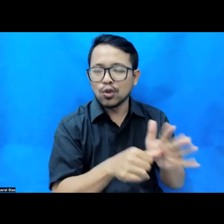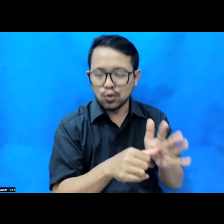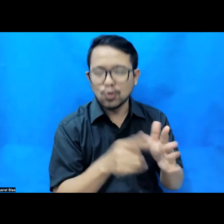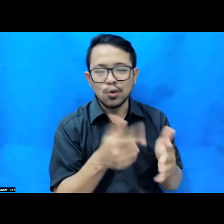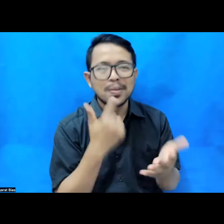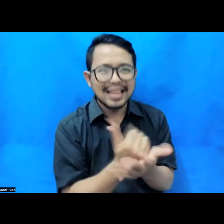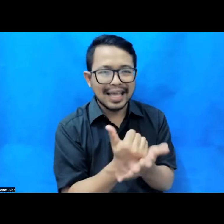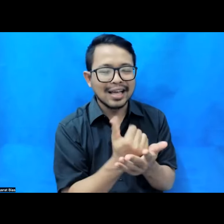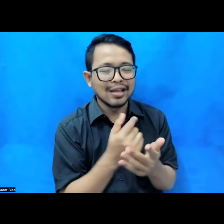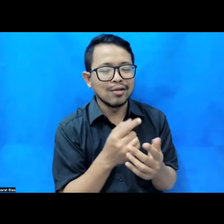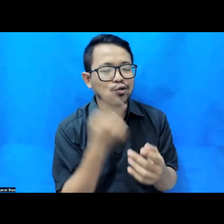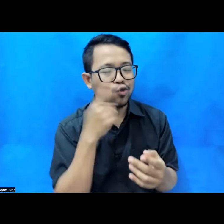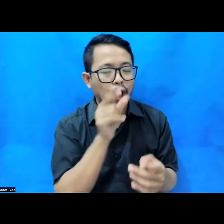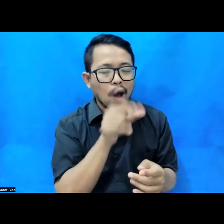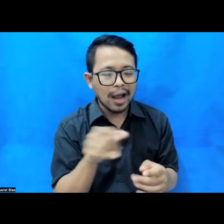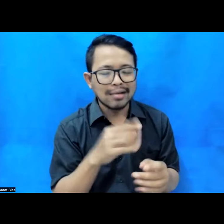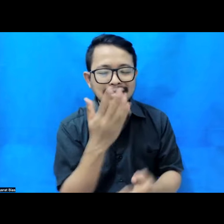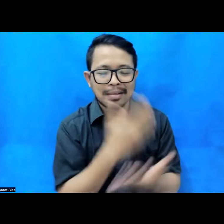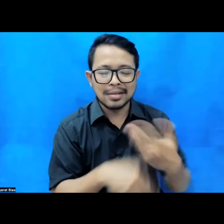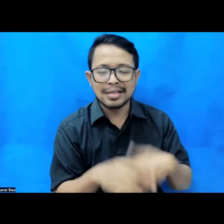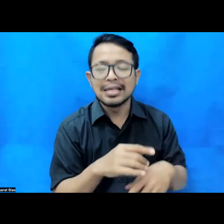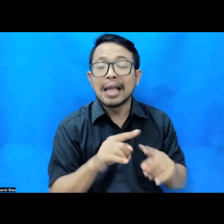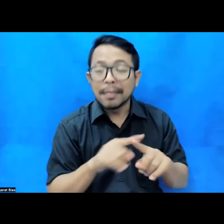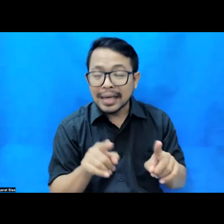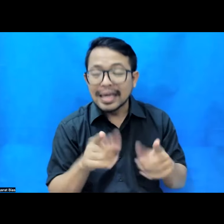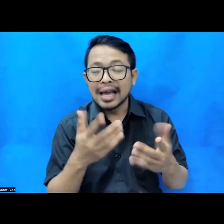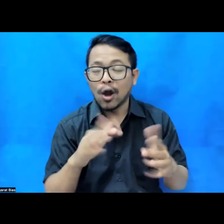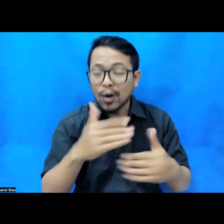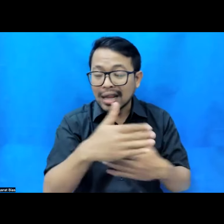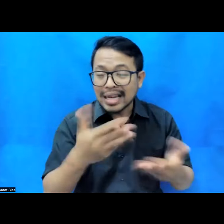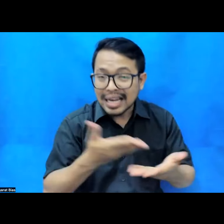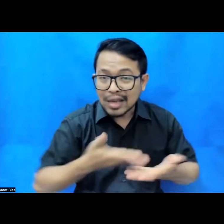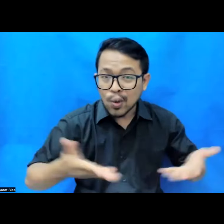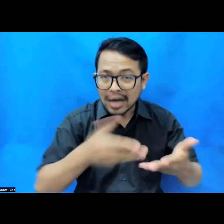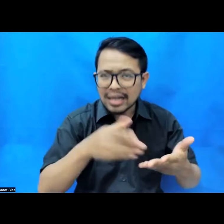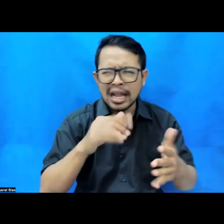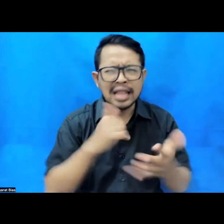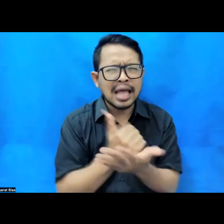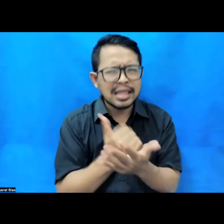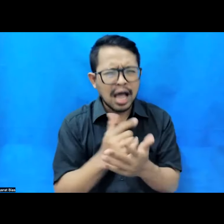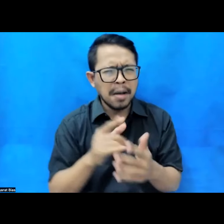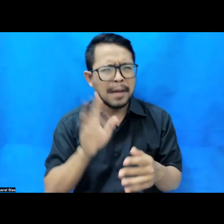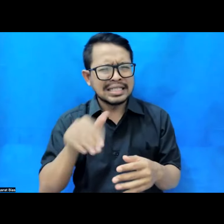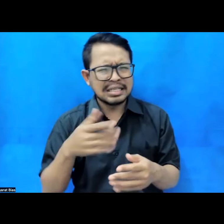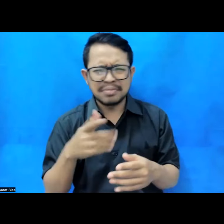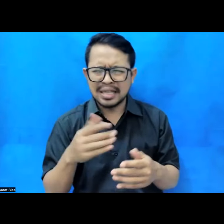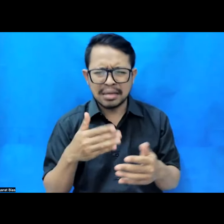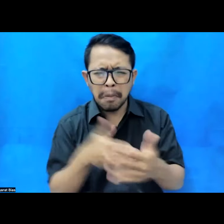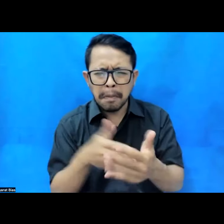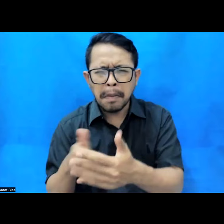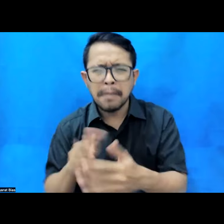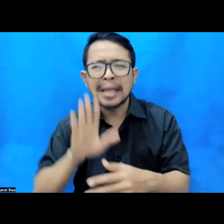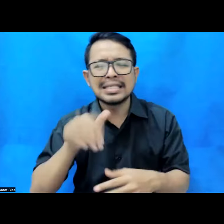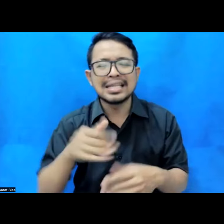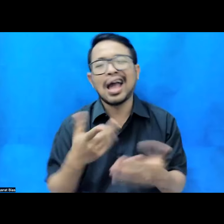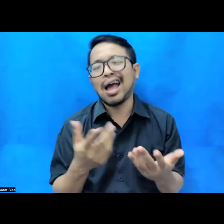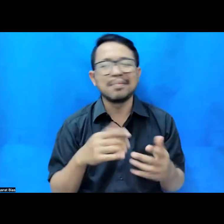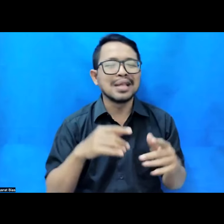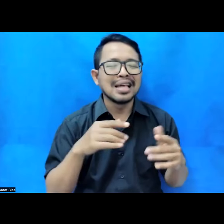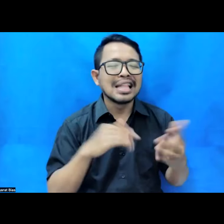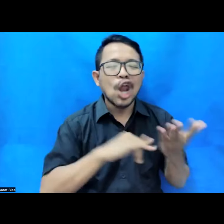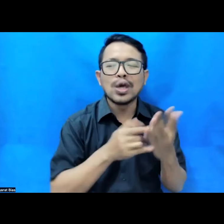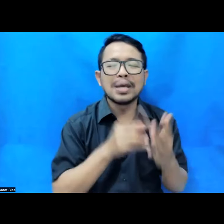built environment in which they live still prohibits its use, then that AT is redundant. And secondly, the genuine